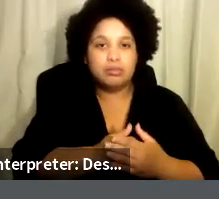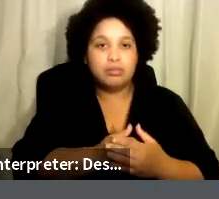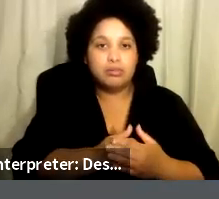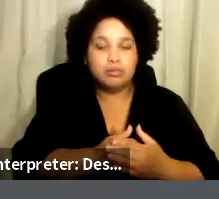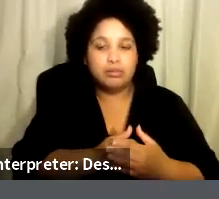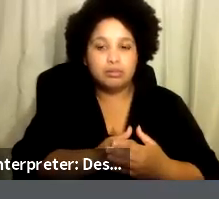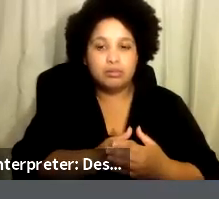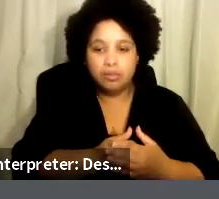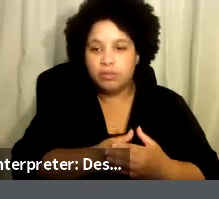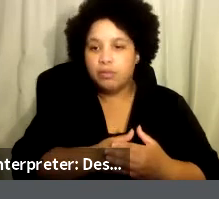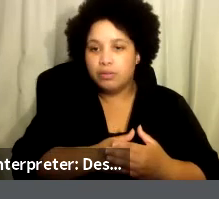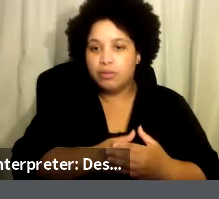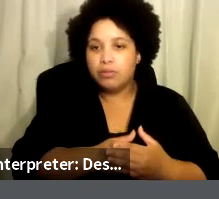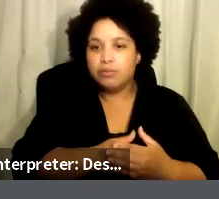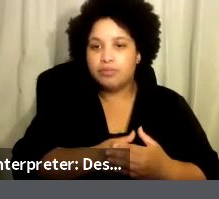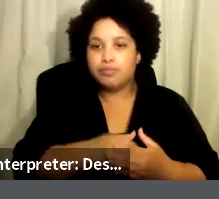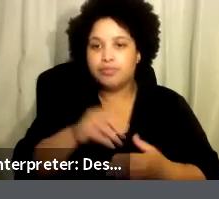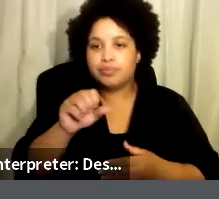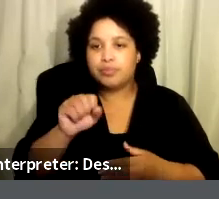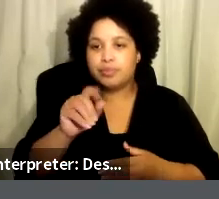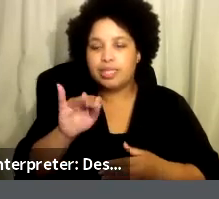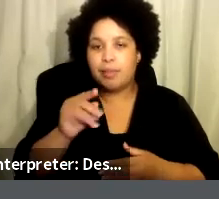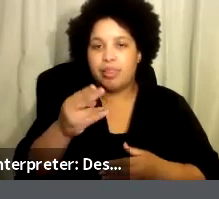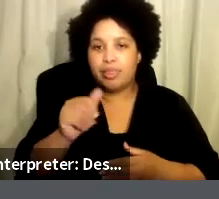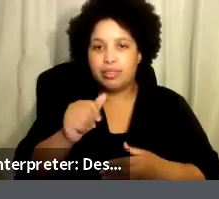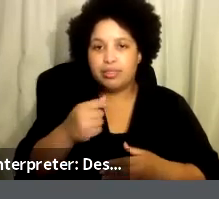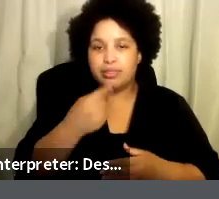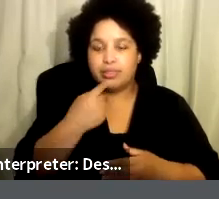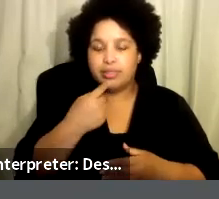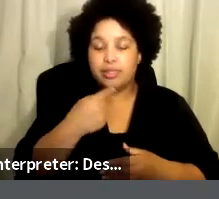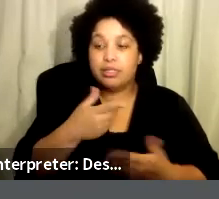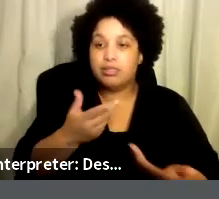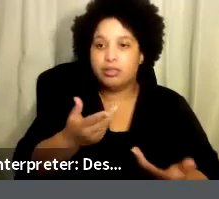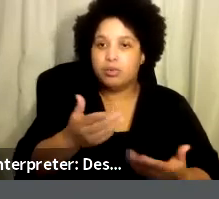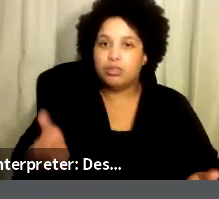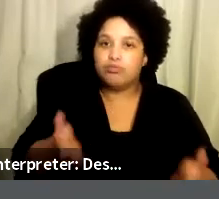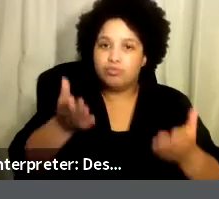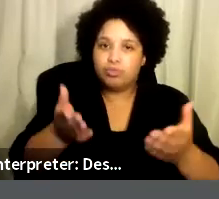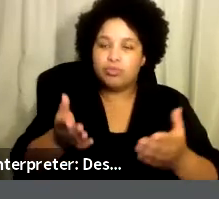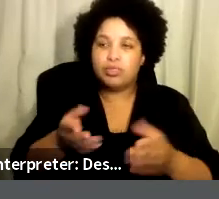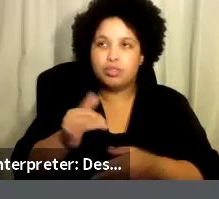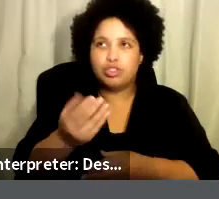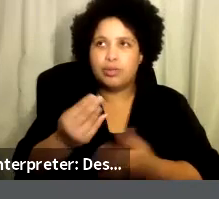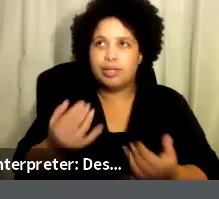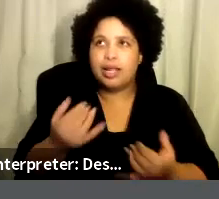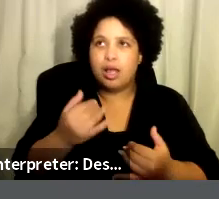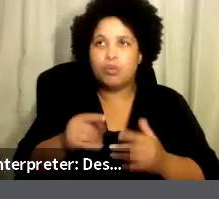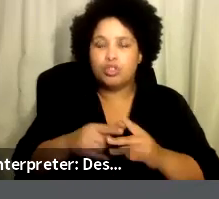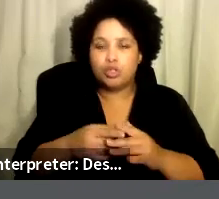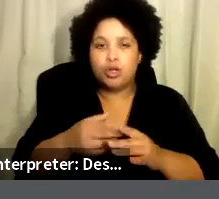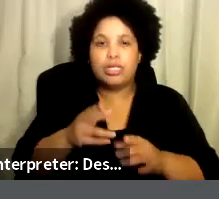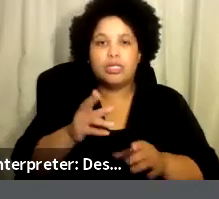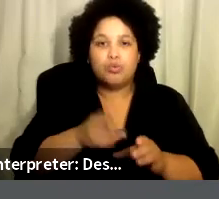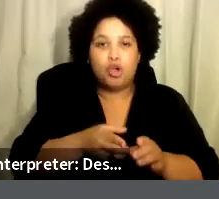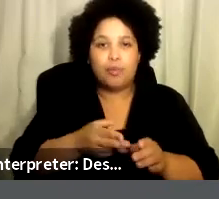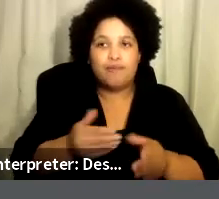So we're highly suggesting, we are in January and we'll start enrollment for the upcoming school year in